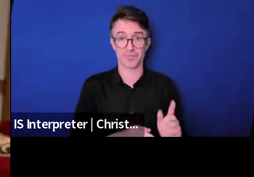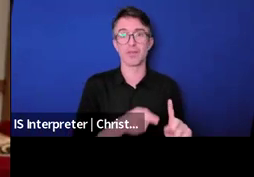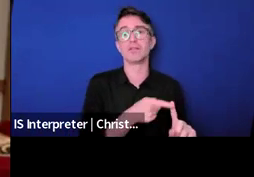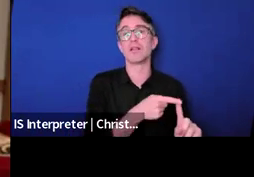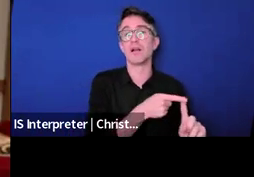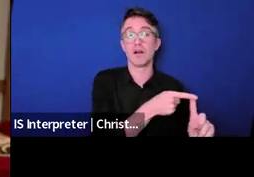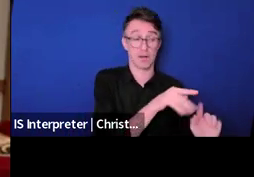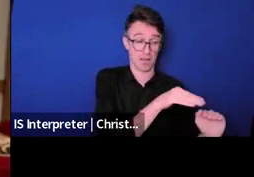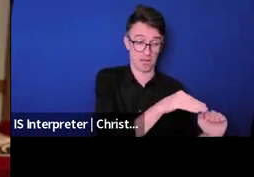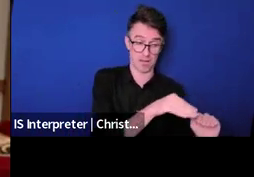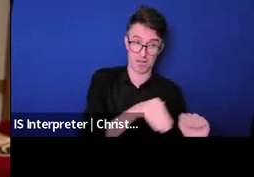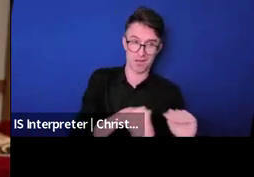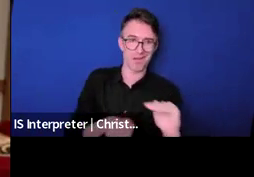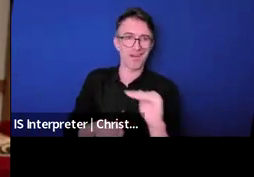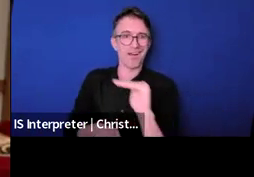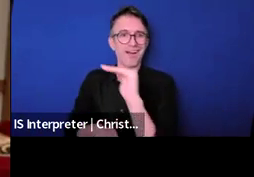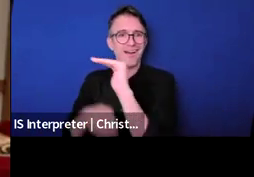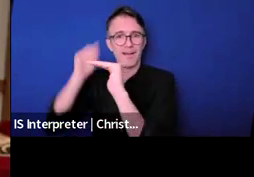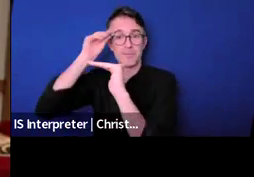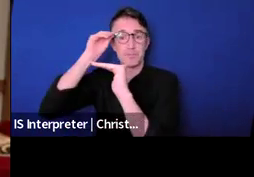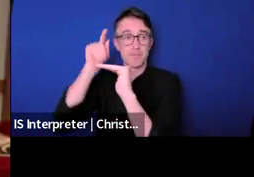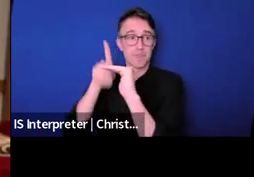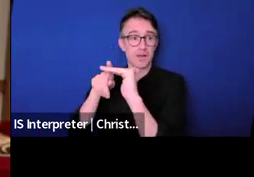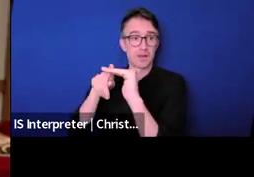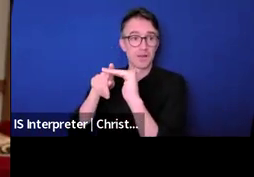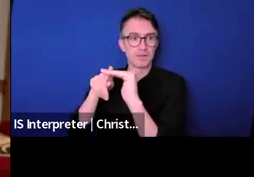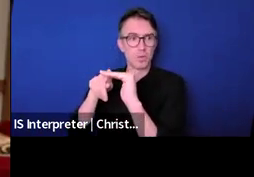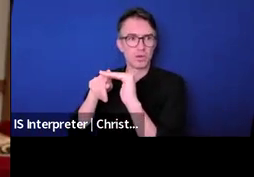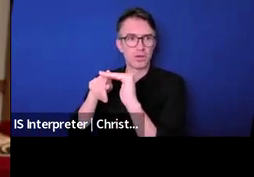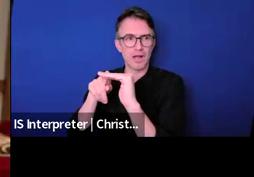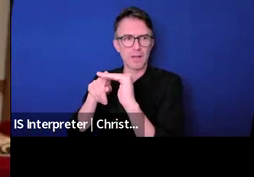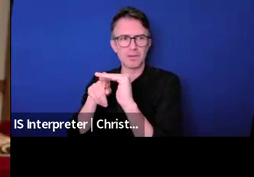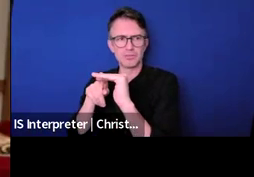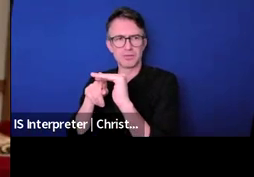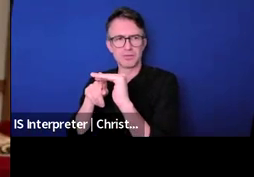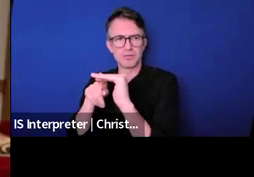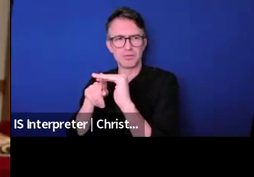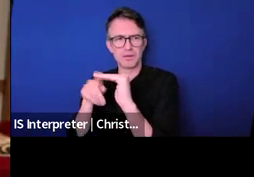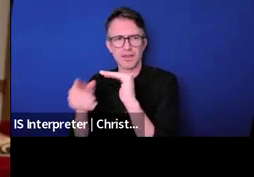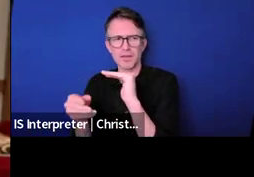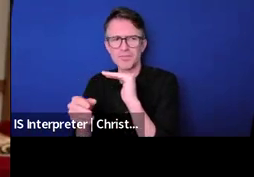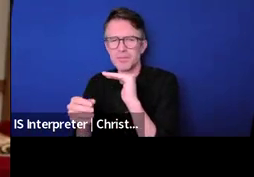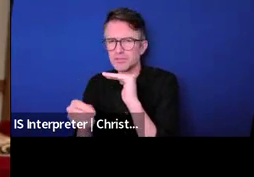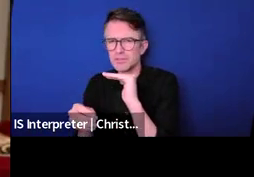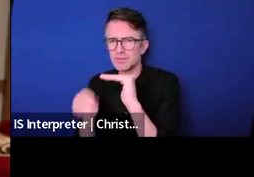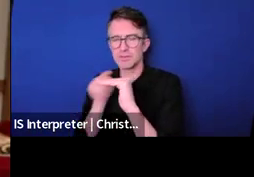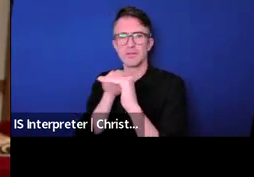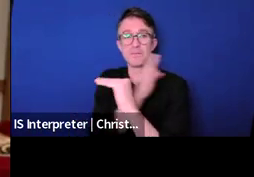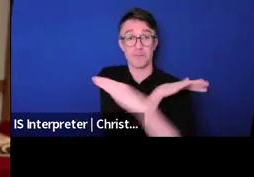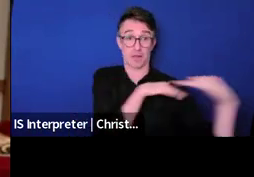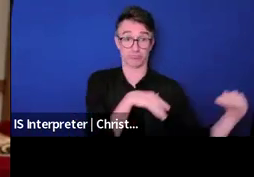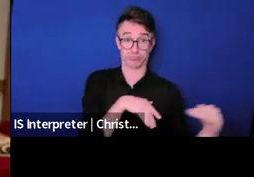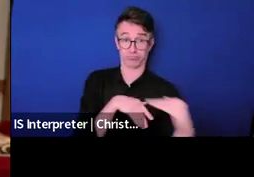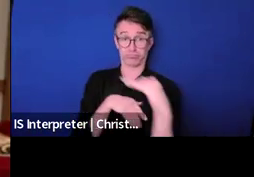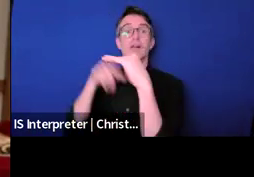of context when it comes to Armenia. Also, just to mention that in 2019, World Bank together with UNICEF